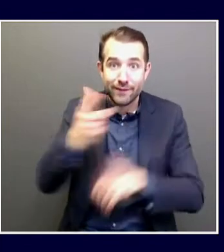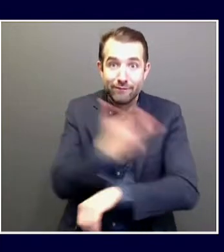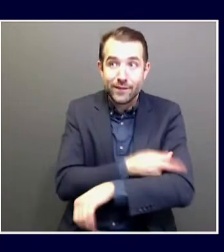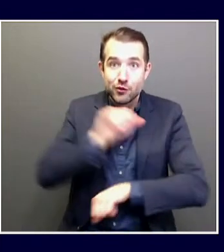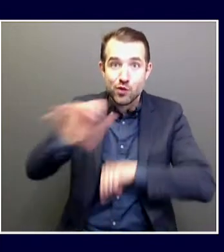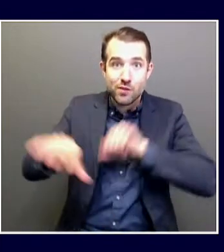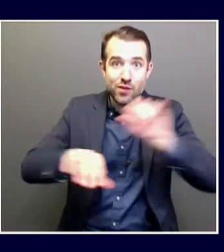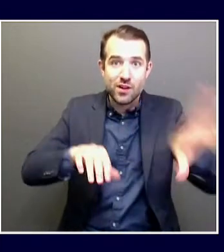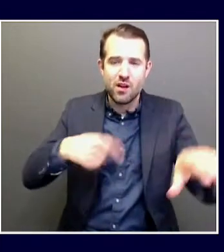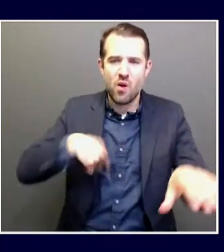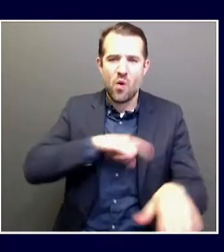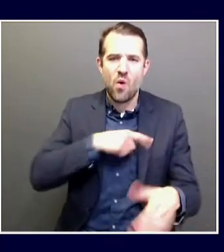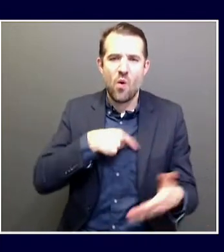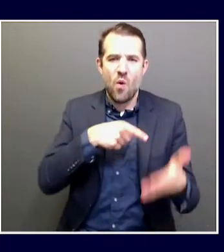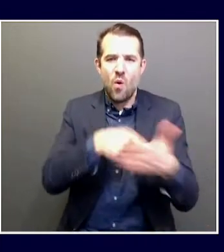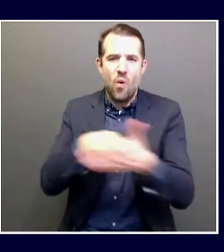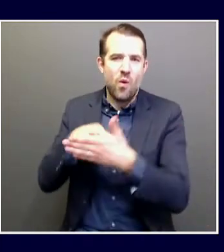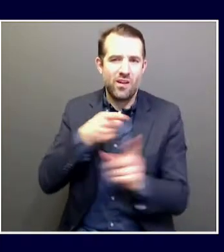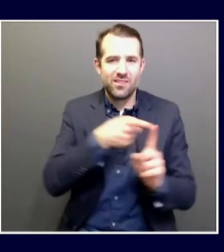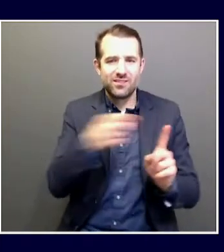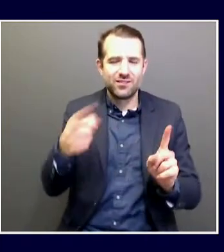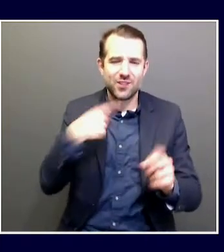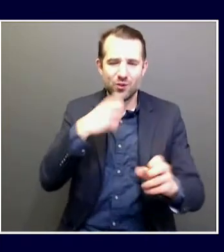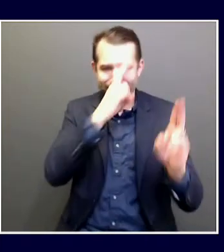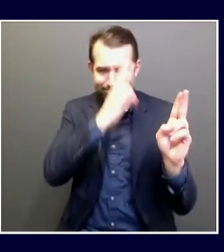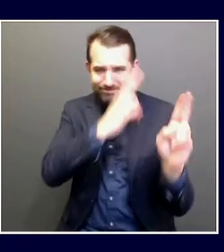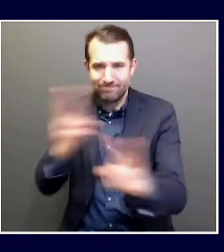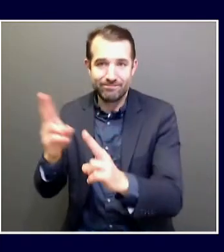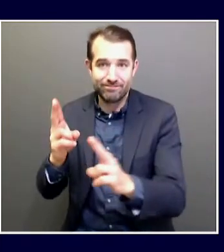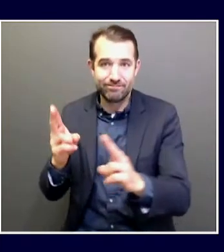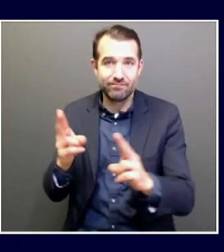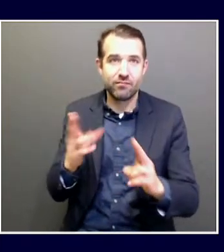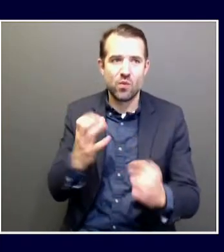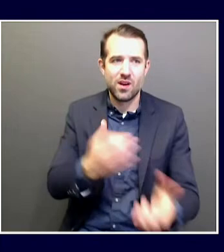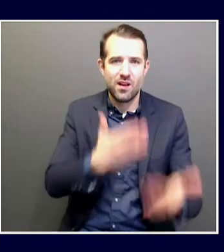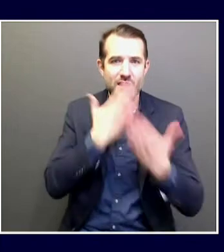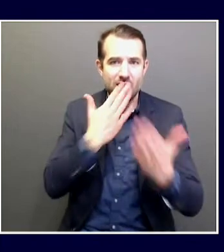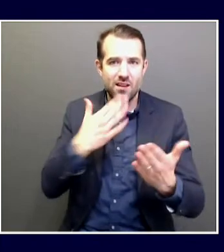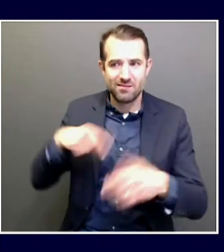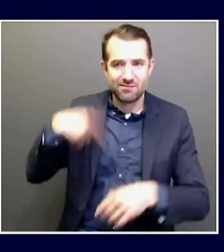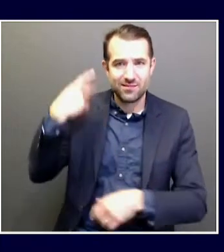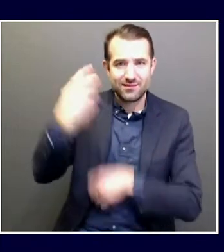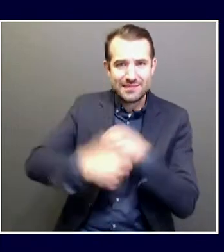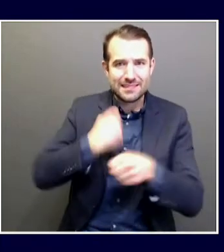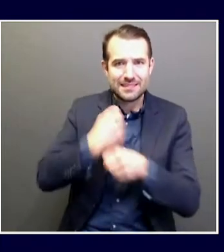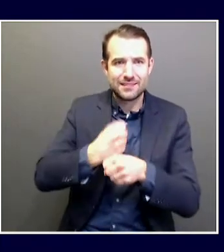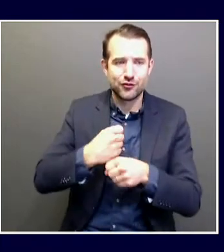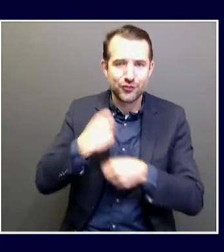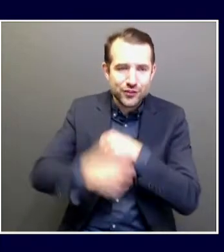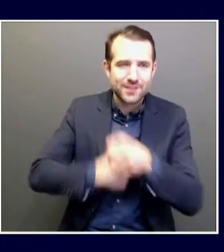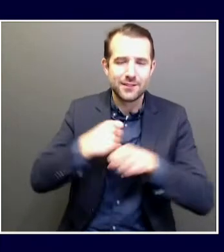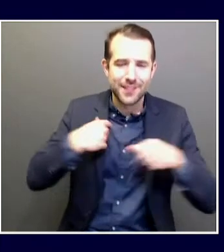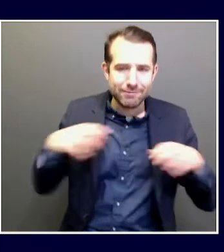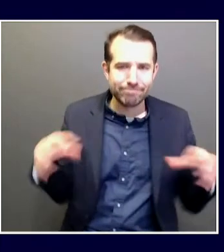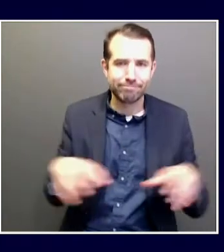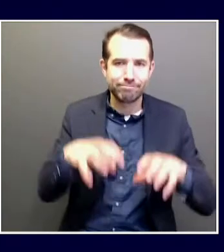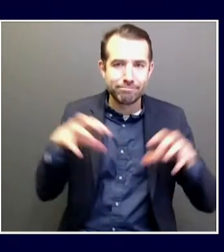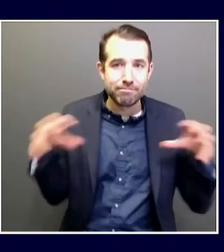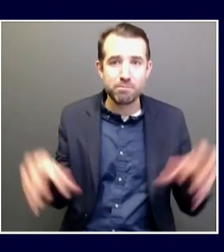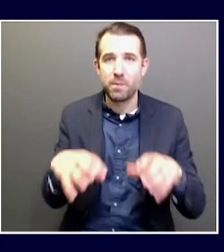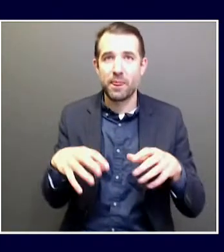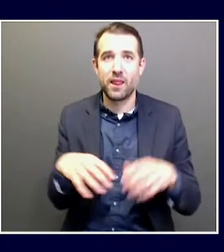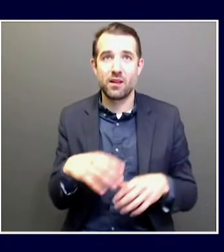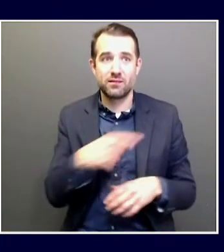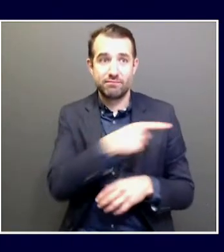their extraordinary efforts over now almost the past 2 years. And so if you know a public health worker across